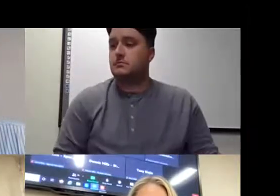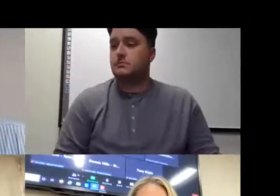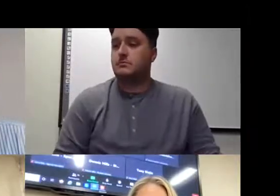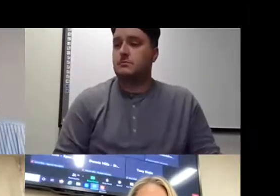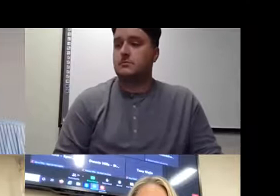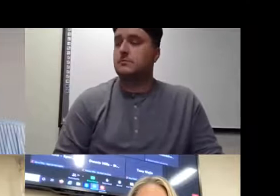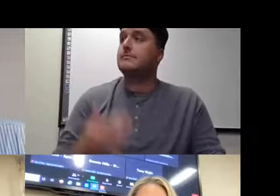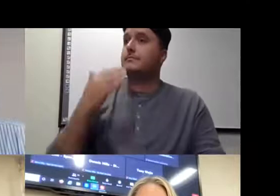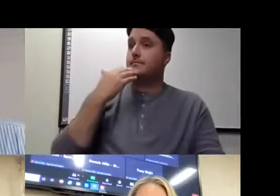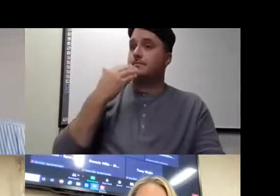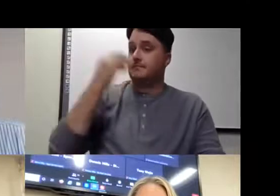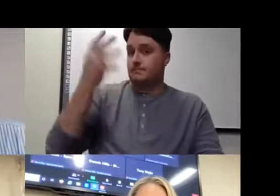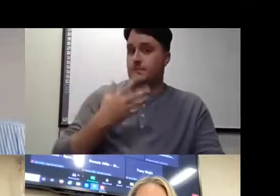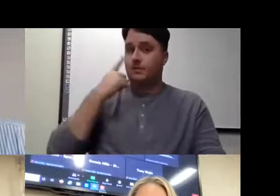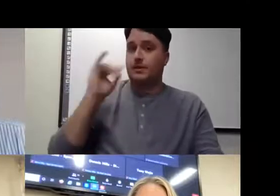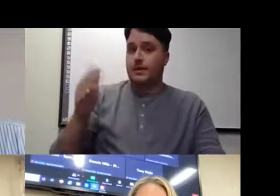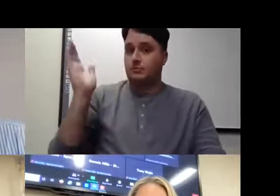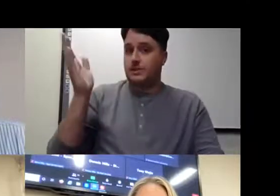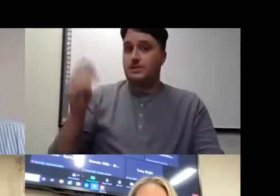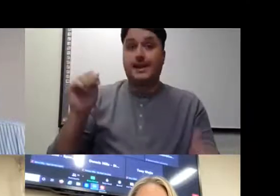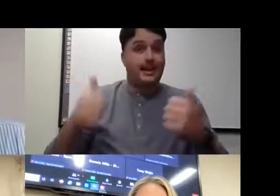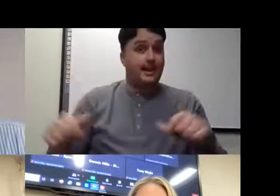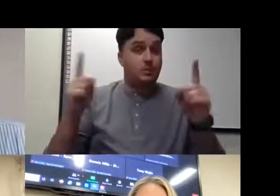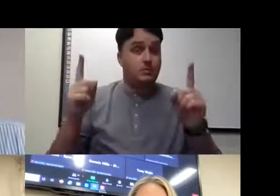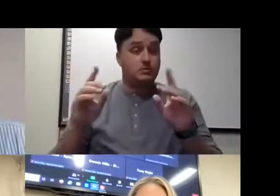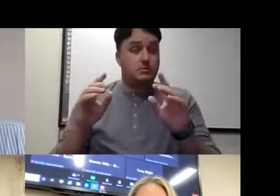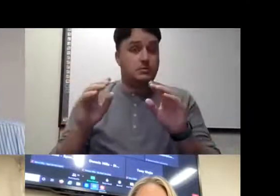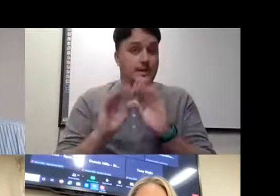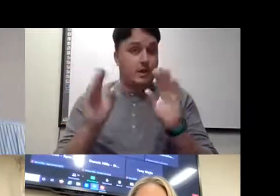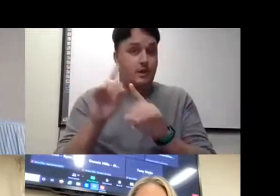Thank you, Sue, for that presentation. Does anybody have any clarifying questions?